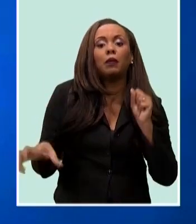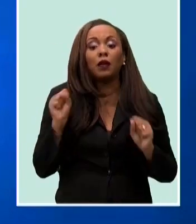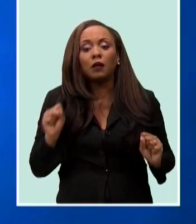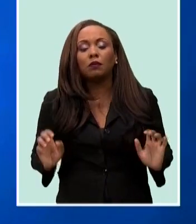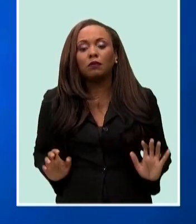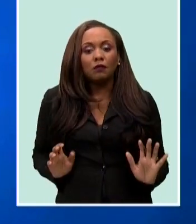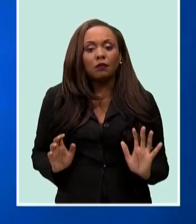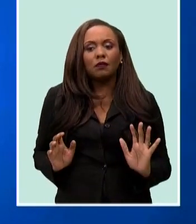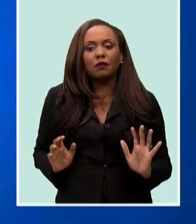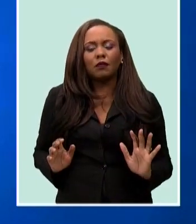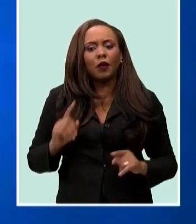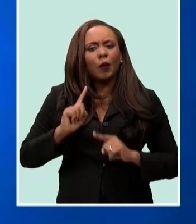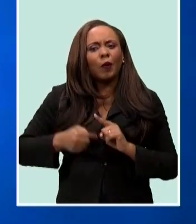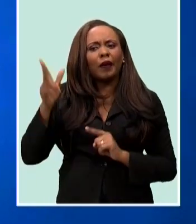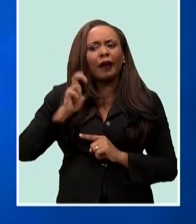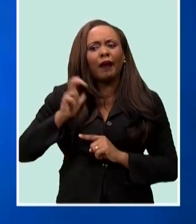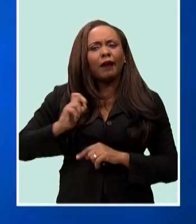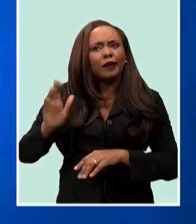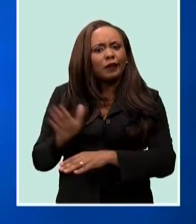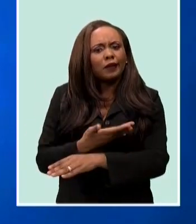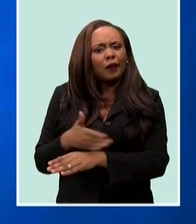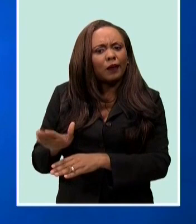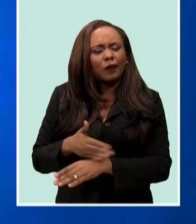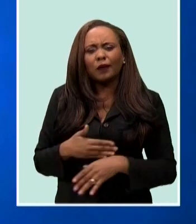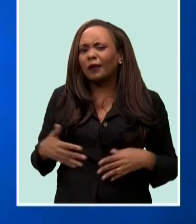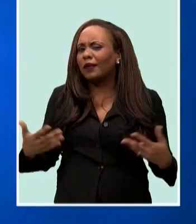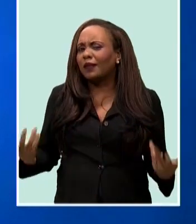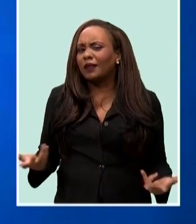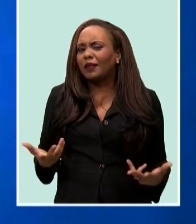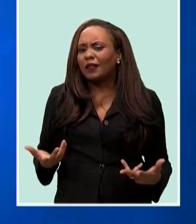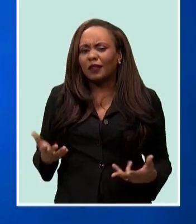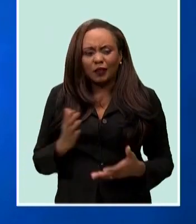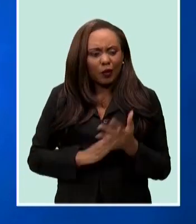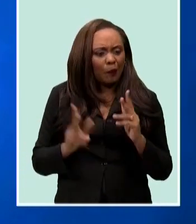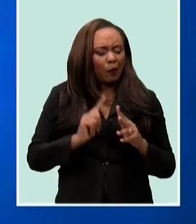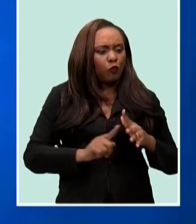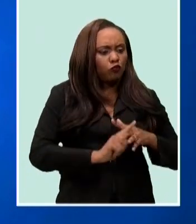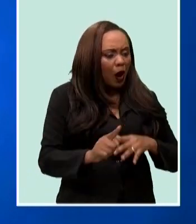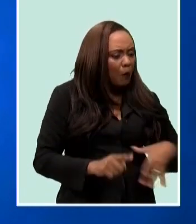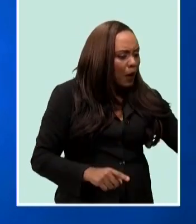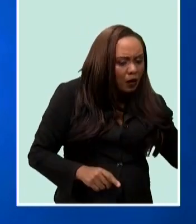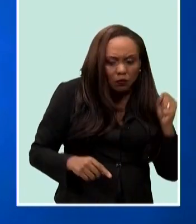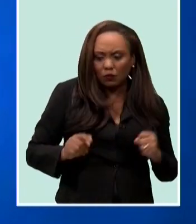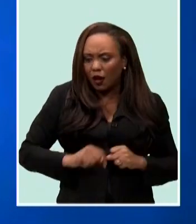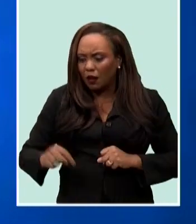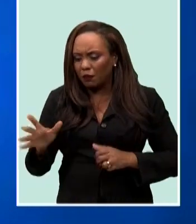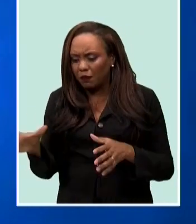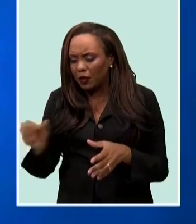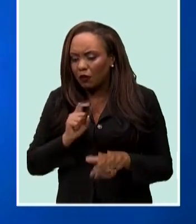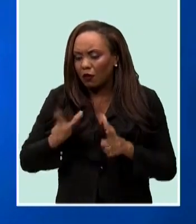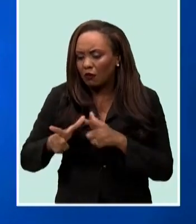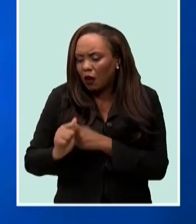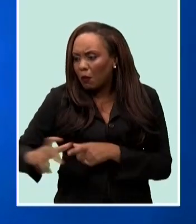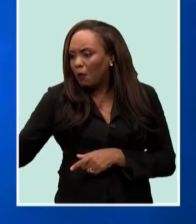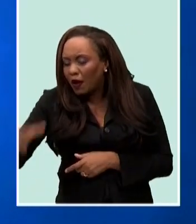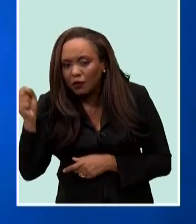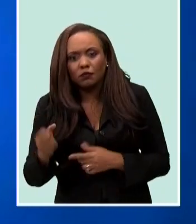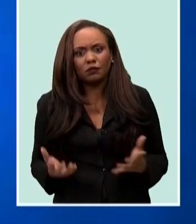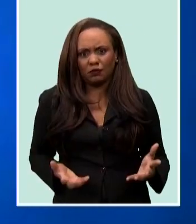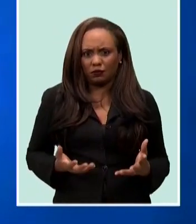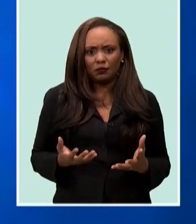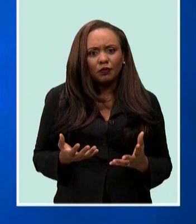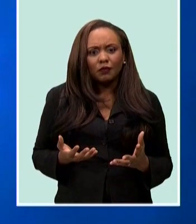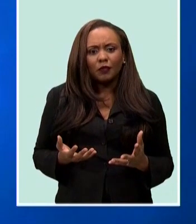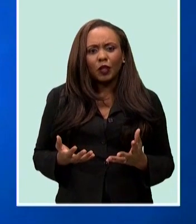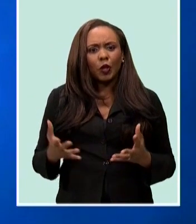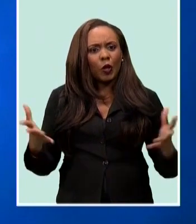that, when that song is being played, we understand that persons go into what you call a frenzy. So what we're asking